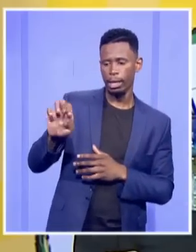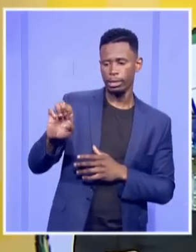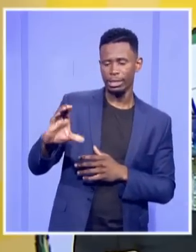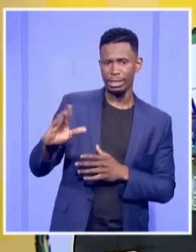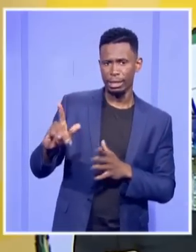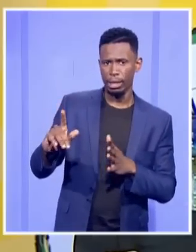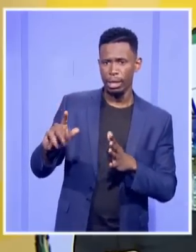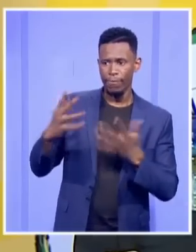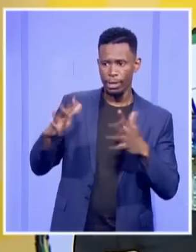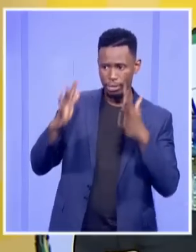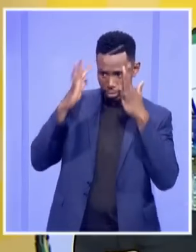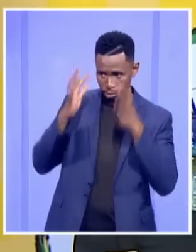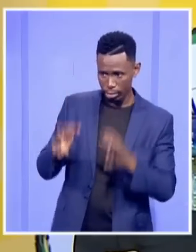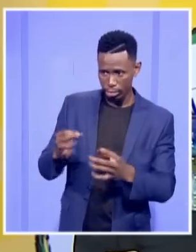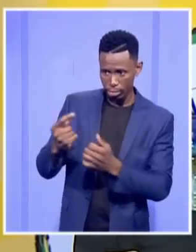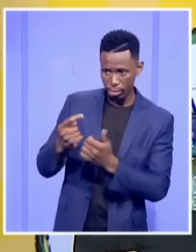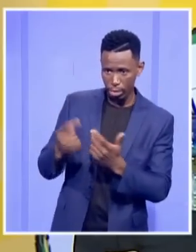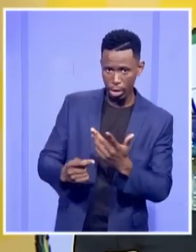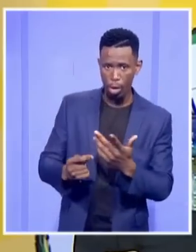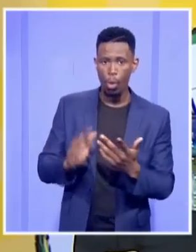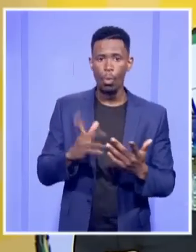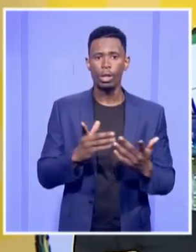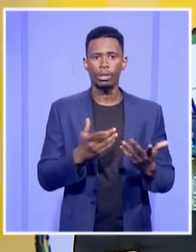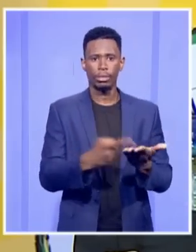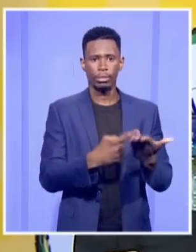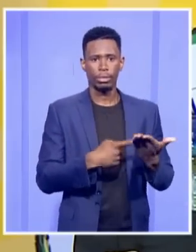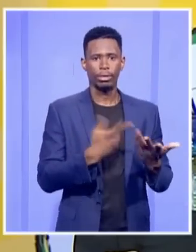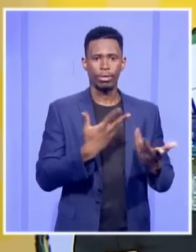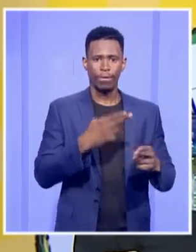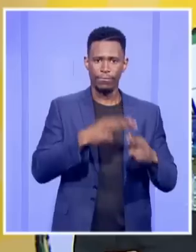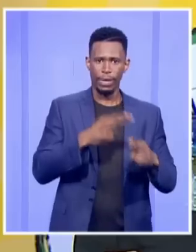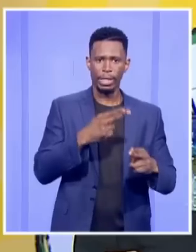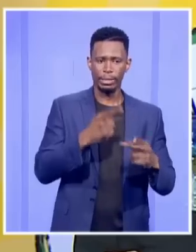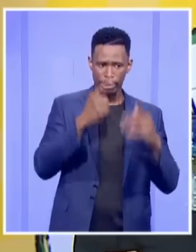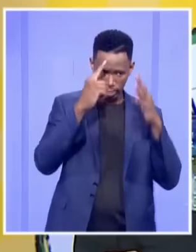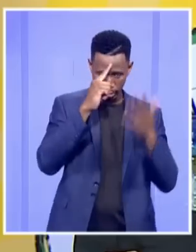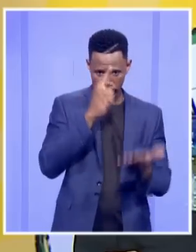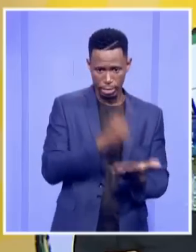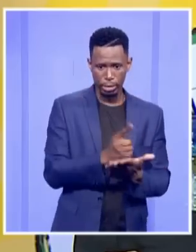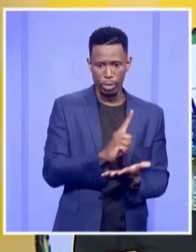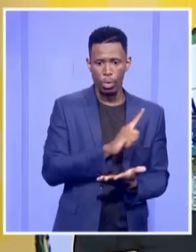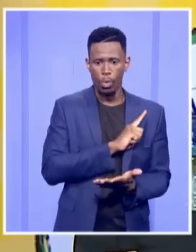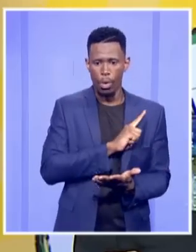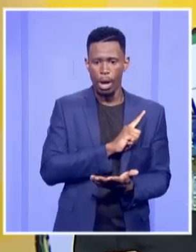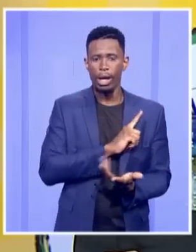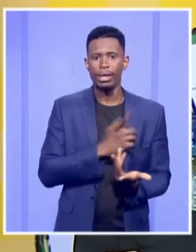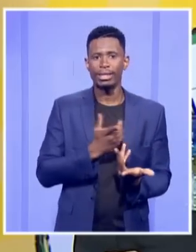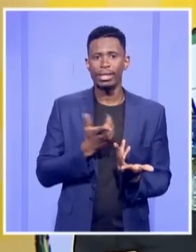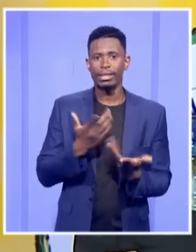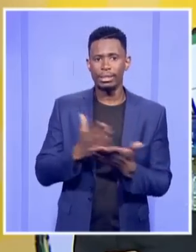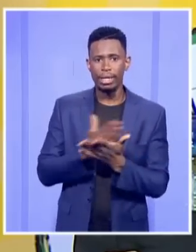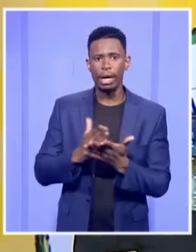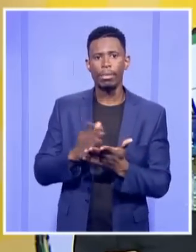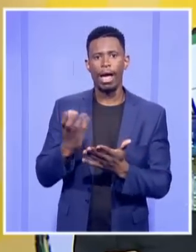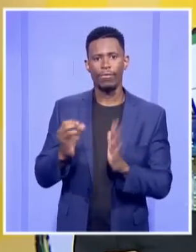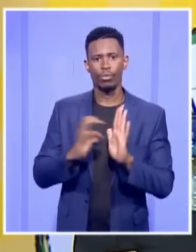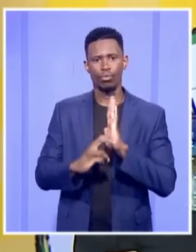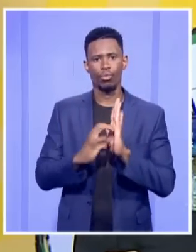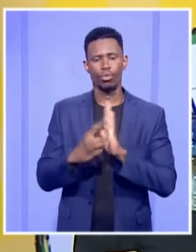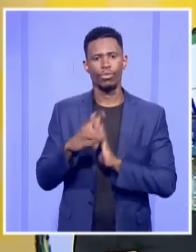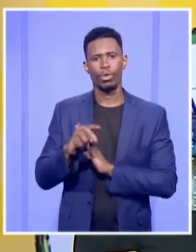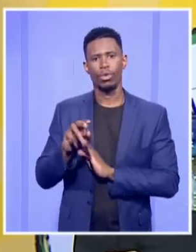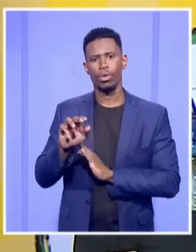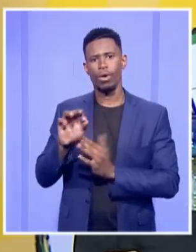relates to the review or amendments of some of the rules on the electoral committee, on the electoral guidelines.